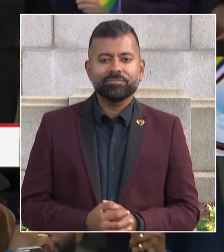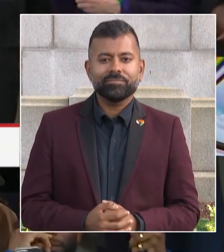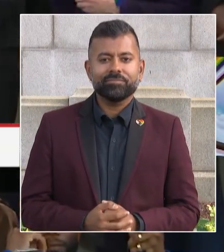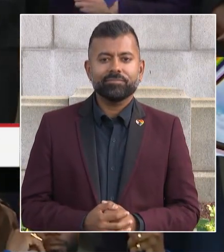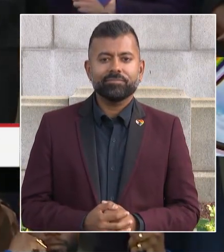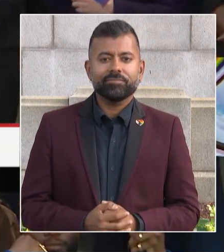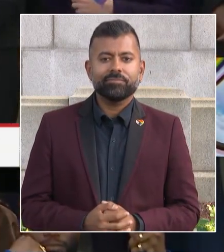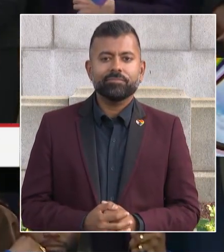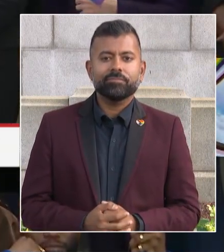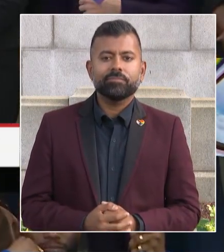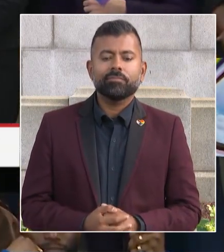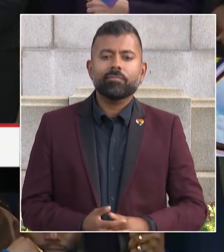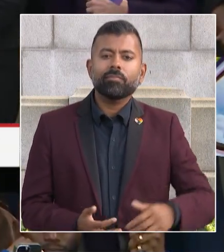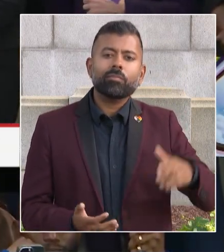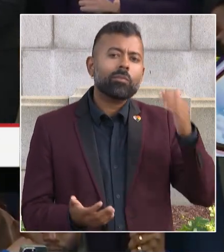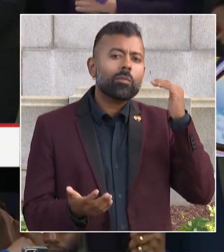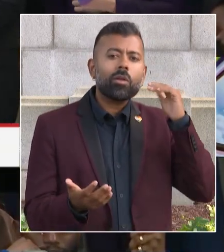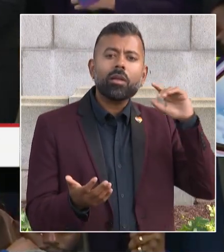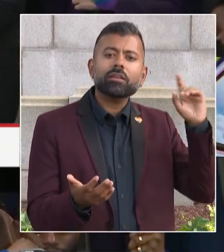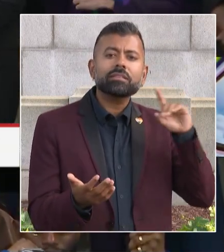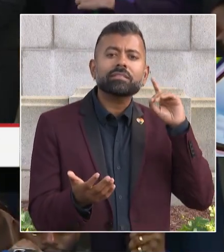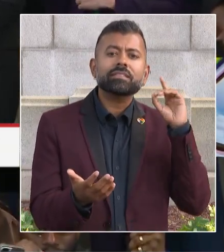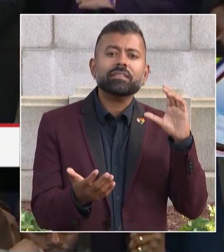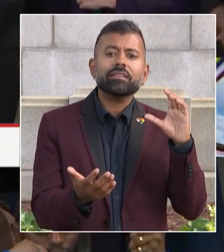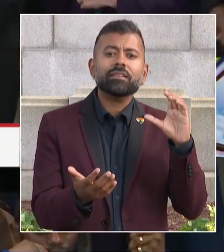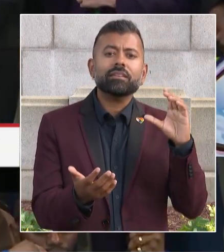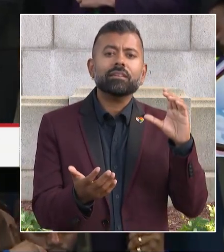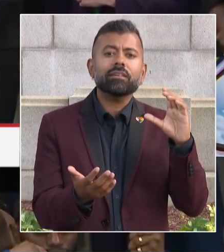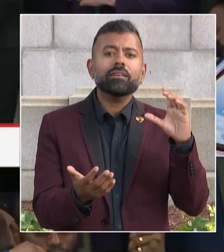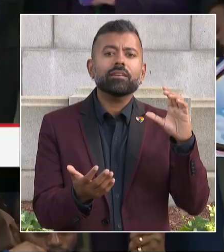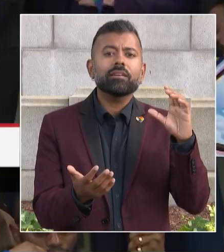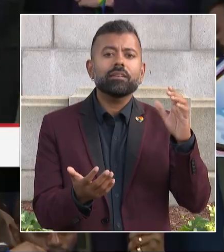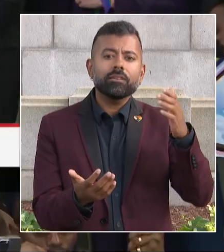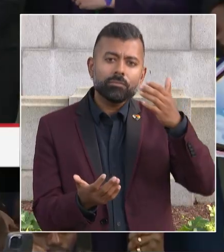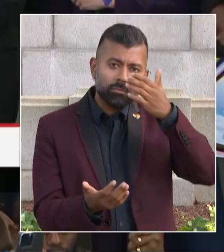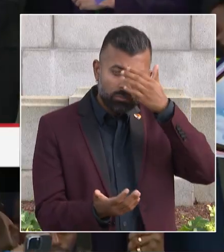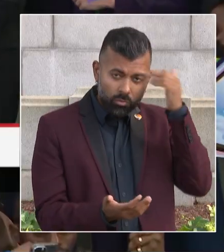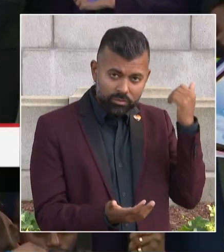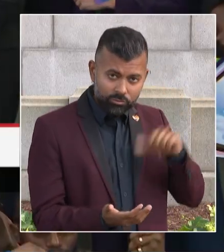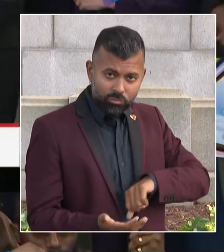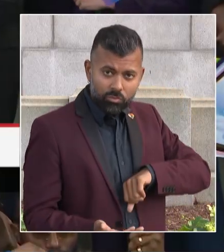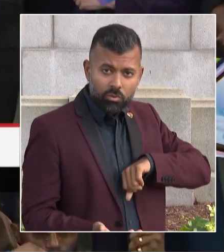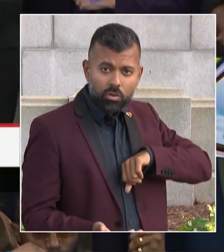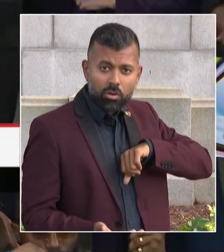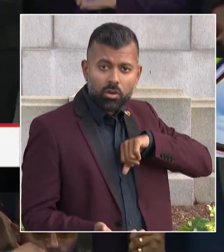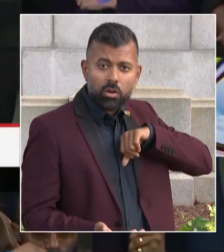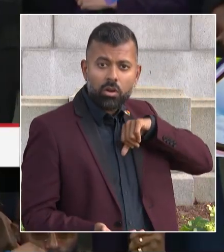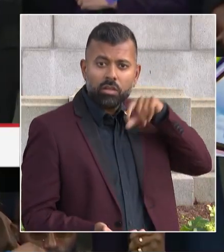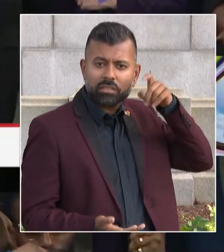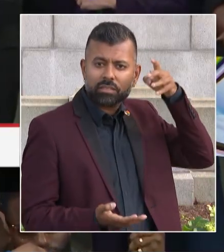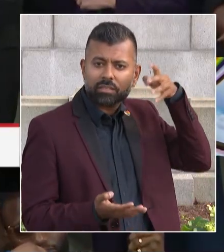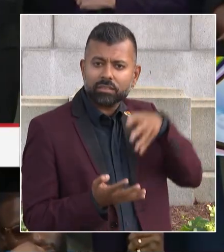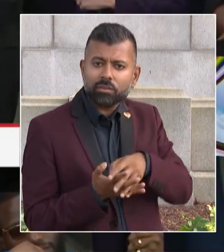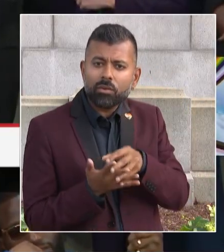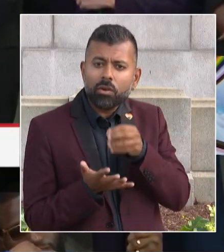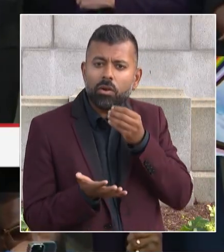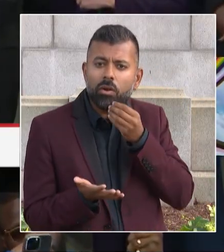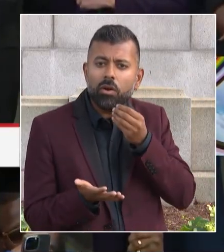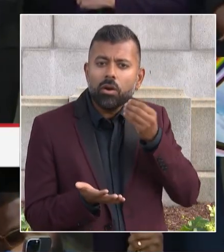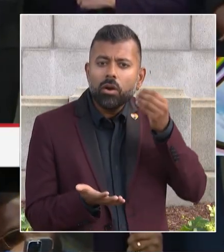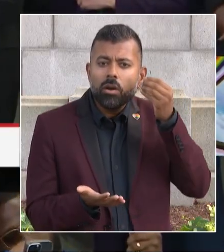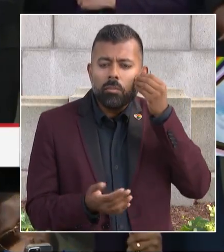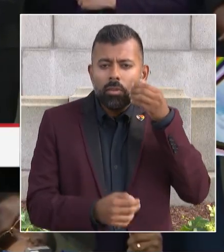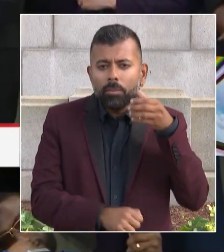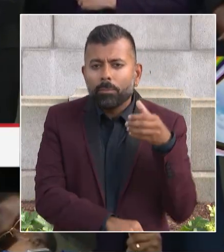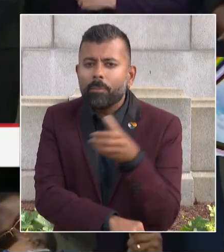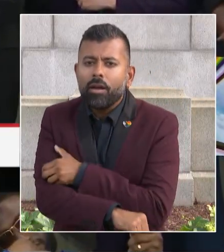Why DC? Because when pride needed a home with power, flavor, and fight, we answered.